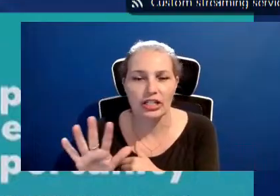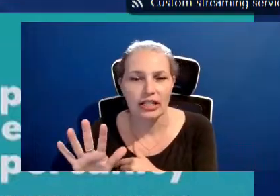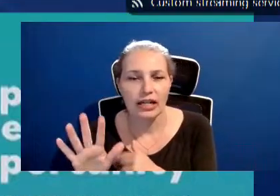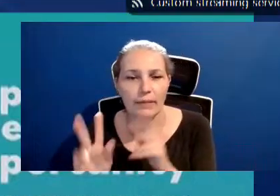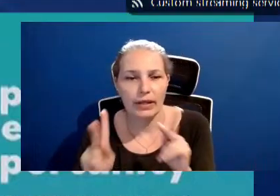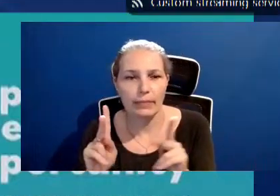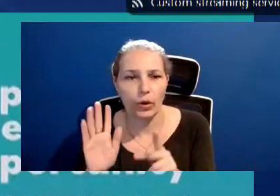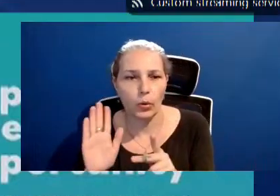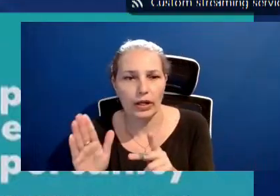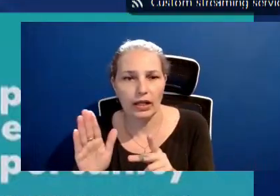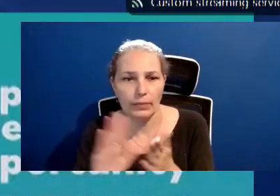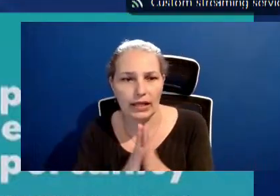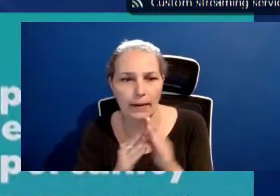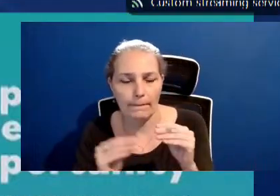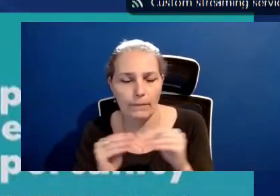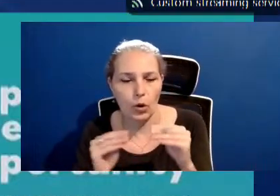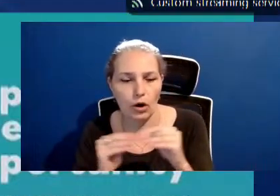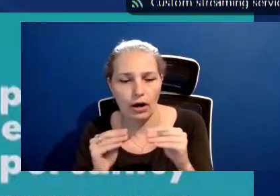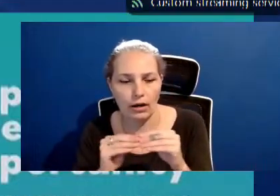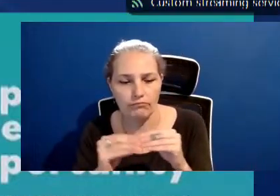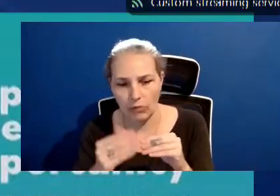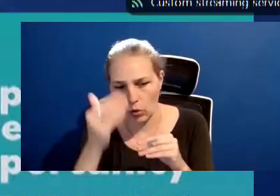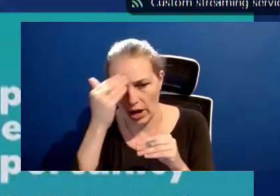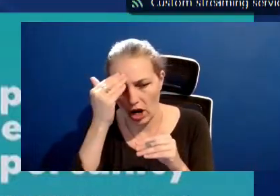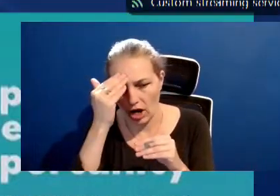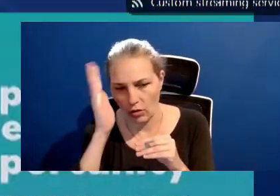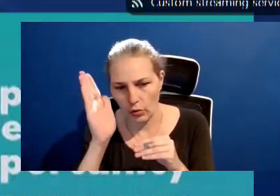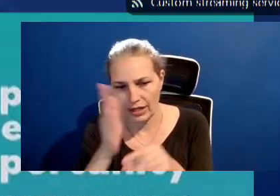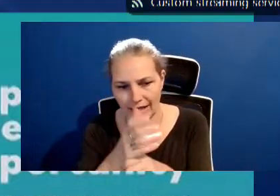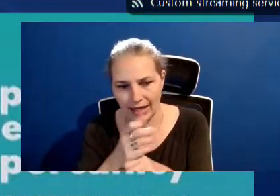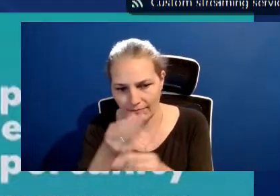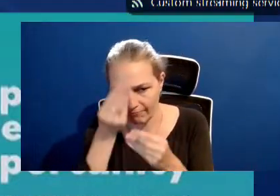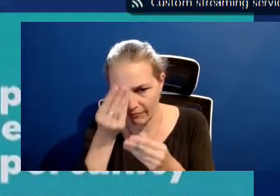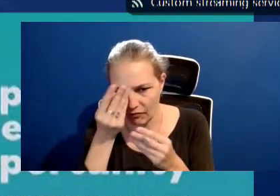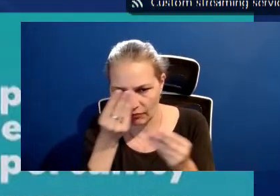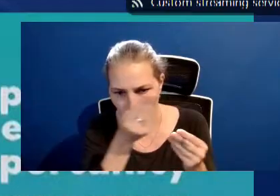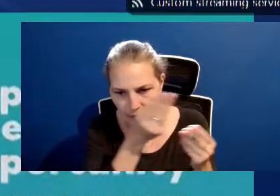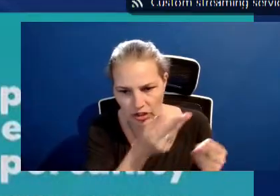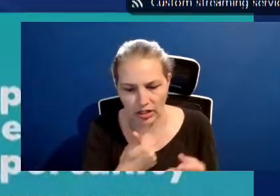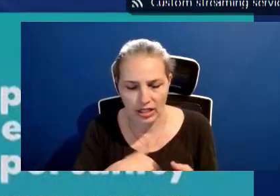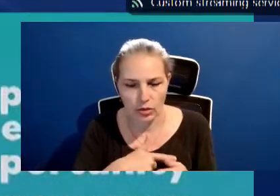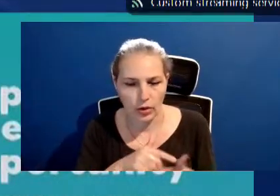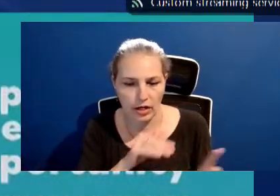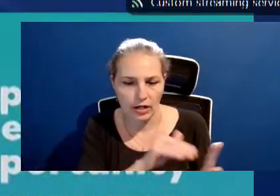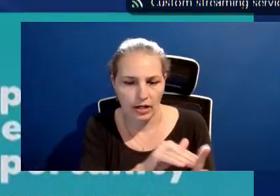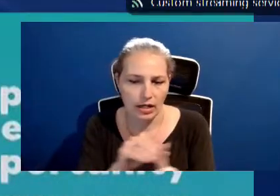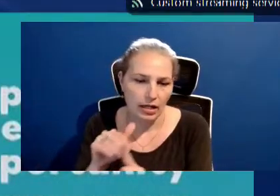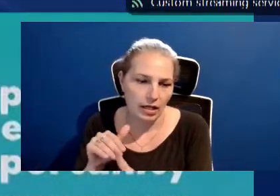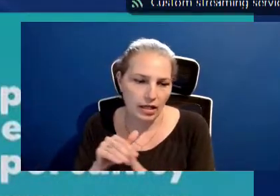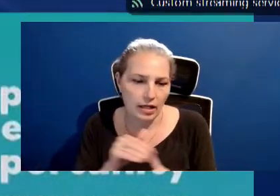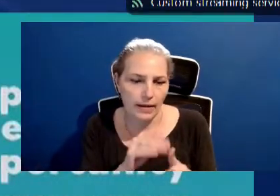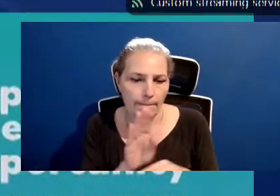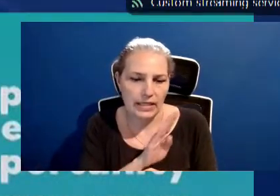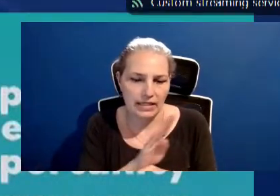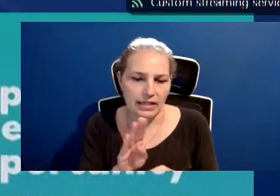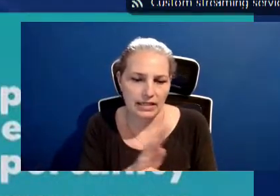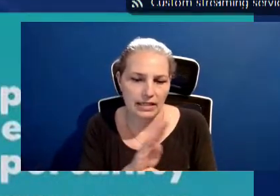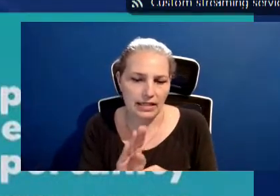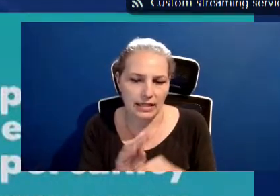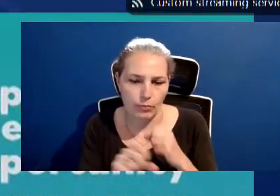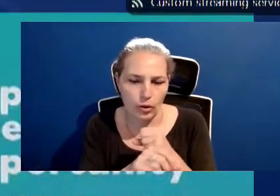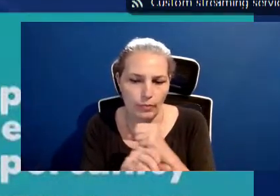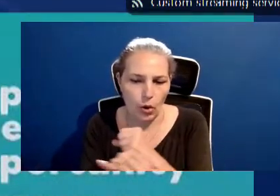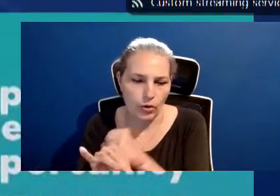getting notified, because we are trying to start promoting businesses as well as get boots on the ground to kind of connect